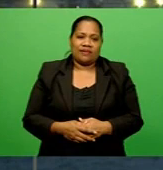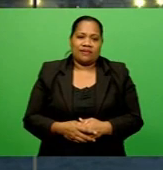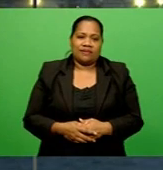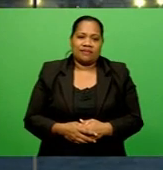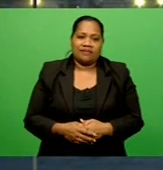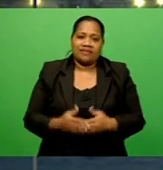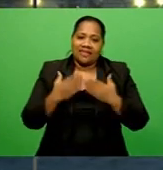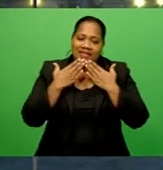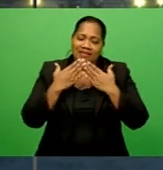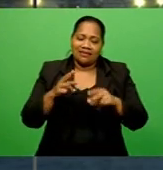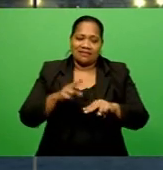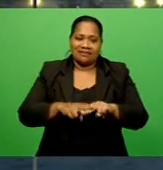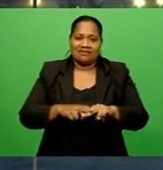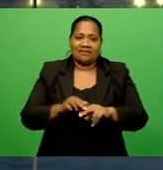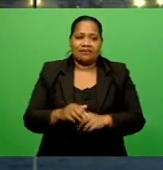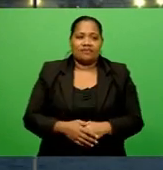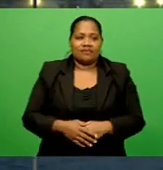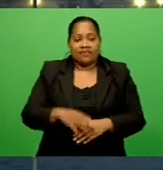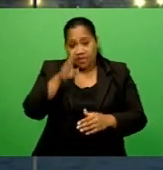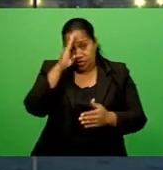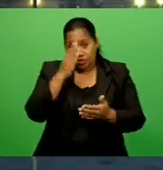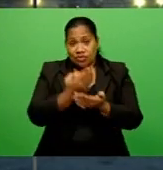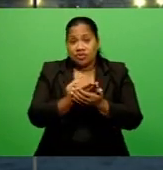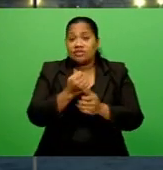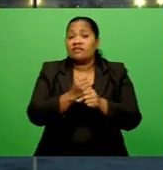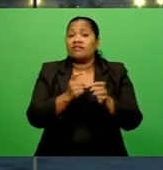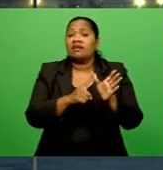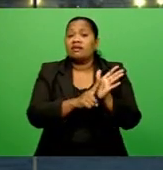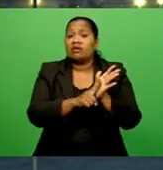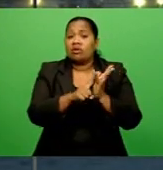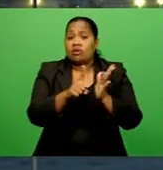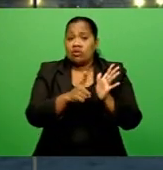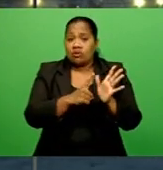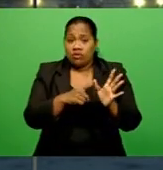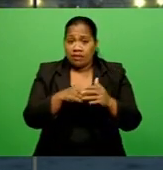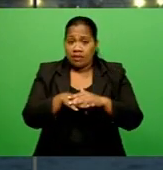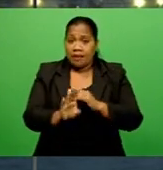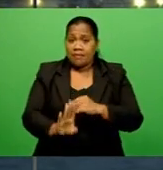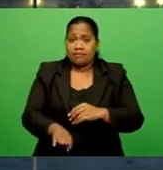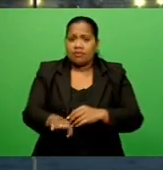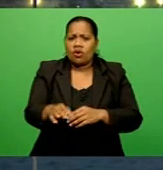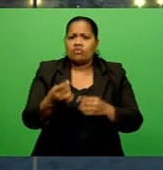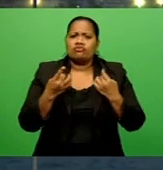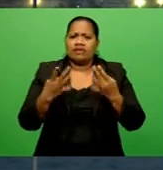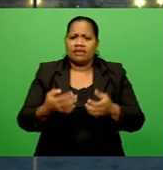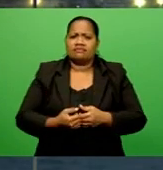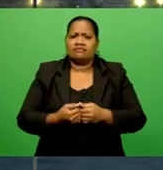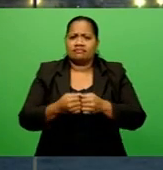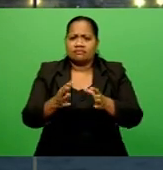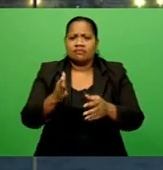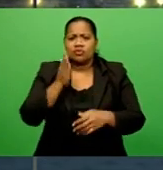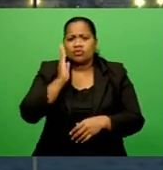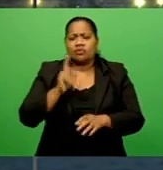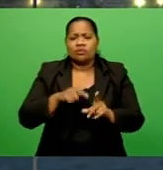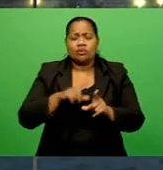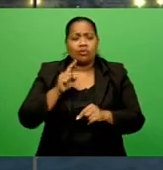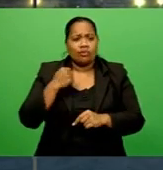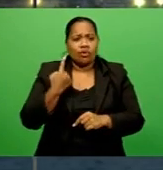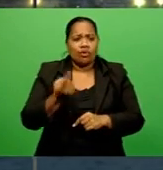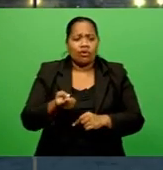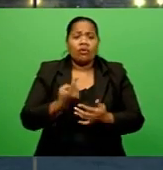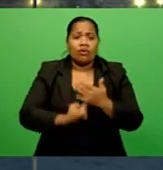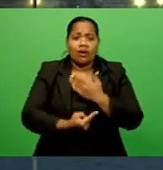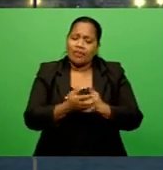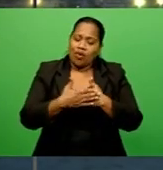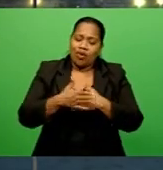Naka Felipe. Students of Ngaloa Primary School in Bua are ready to start the new academic year tomorrow, following the opening of a